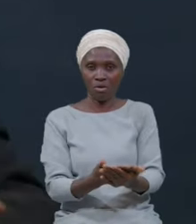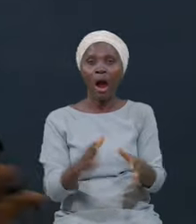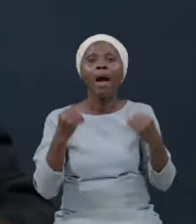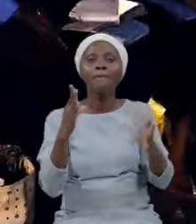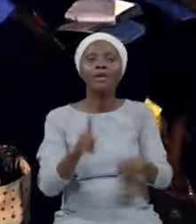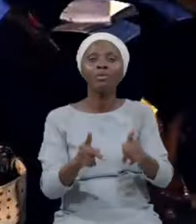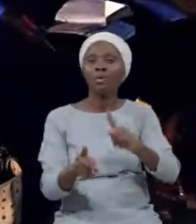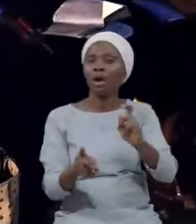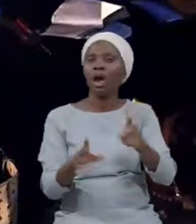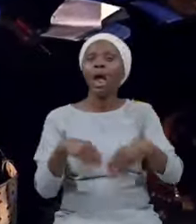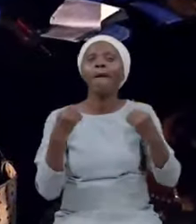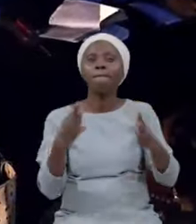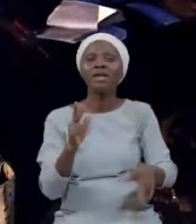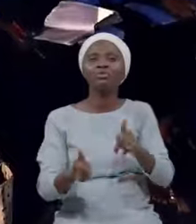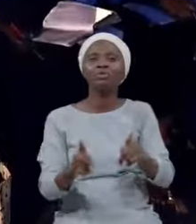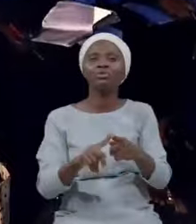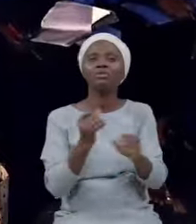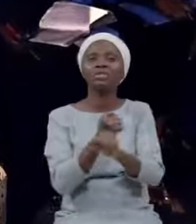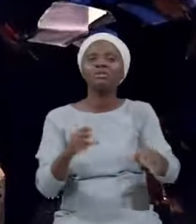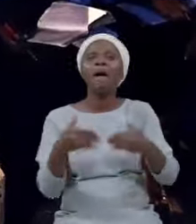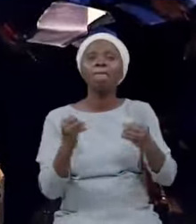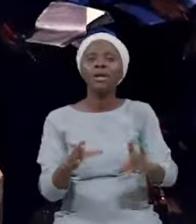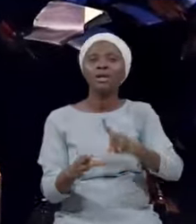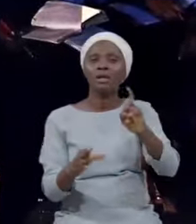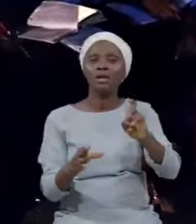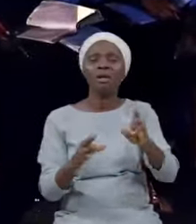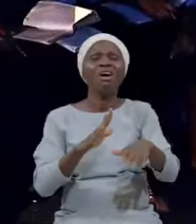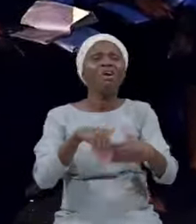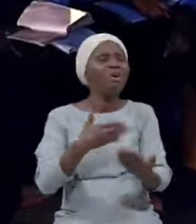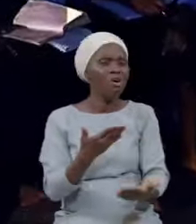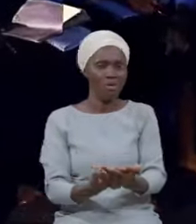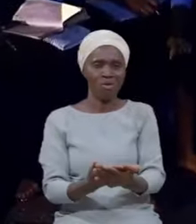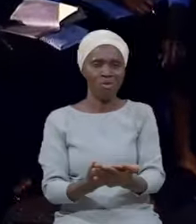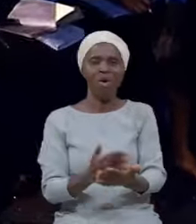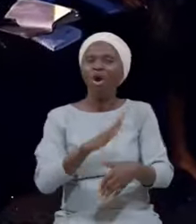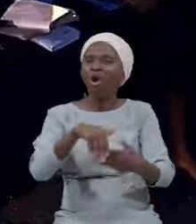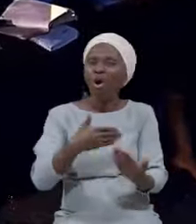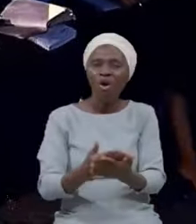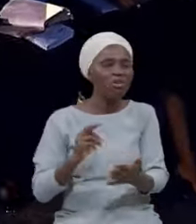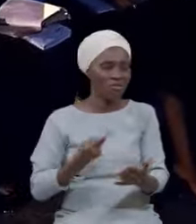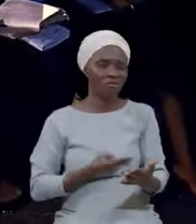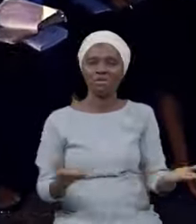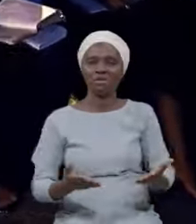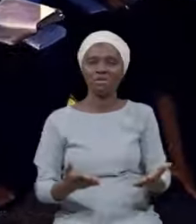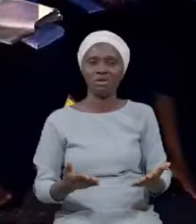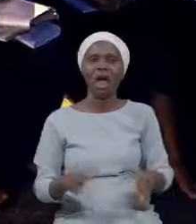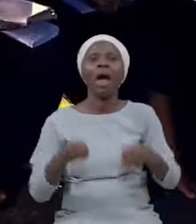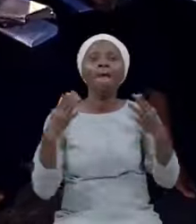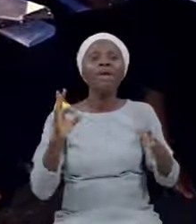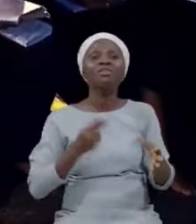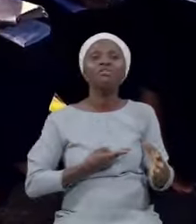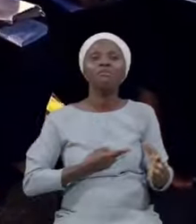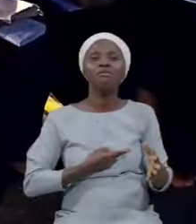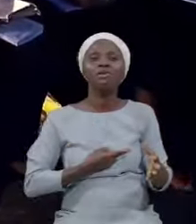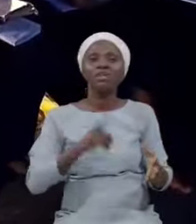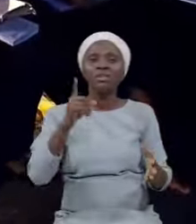people should be saved? All of us who are here, how many of us should be saved? All.